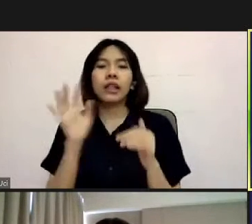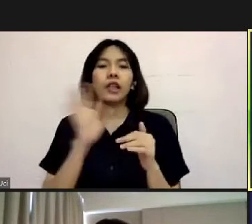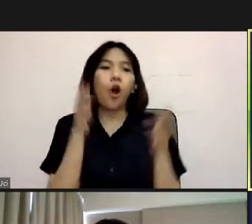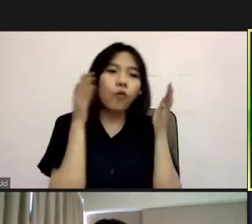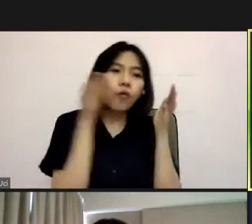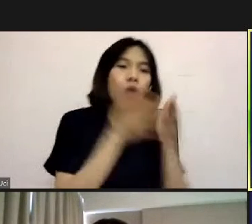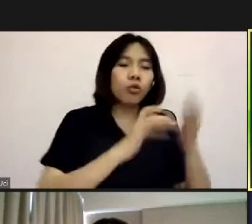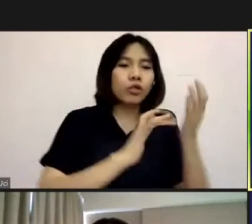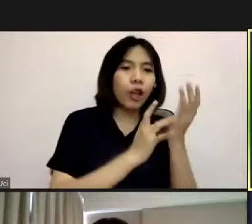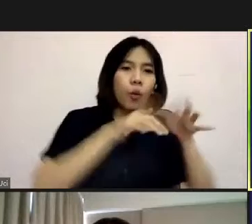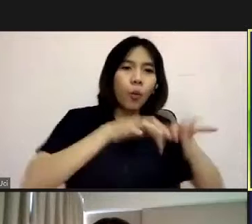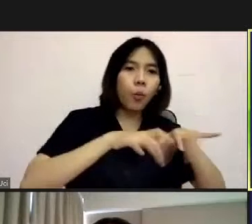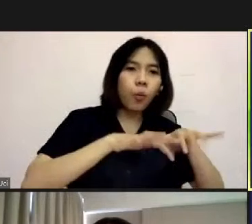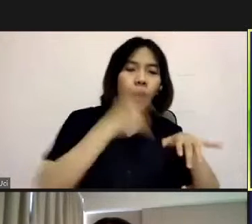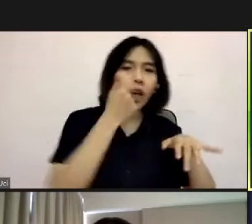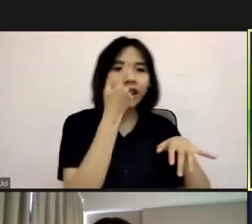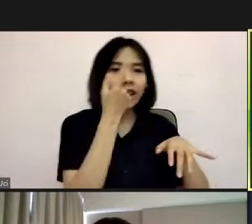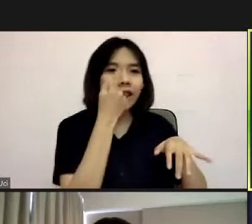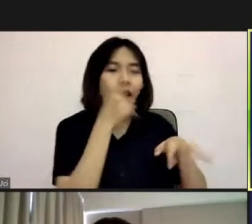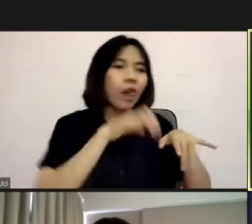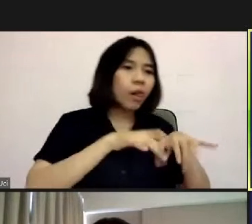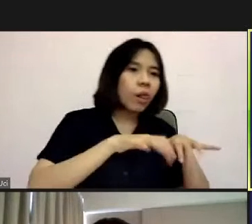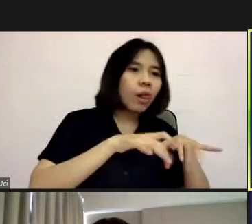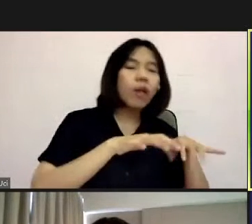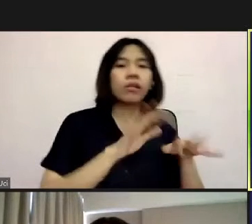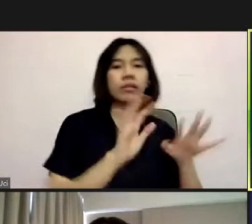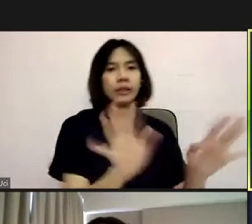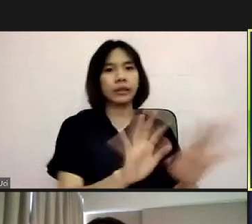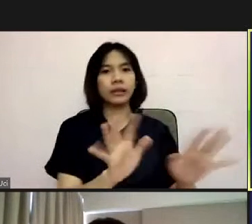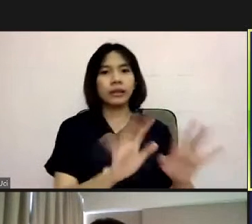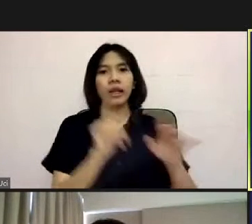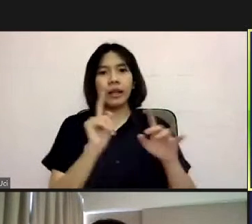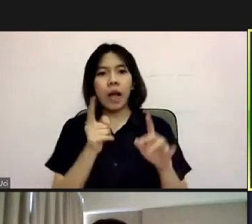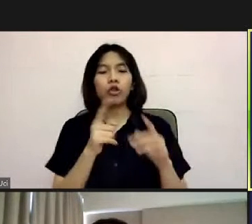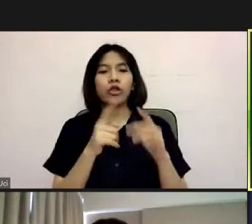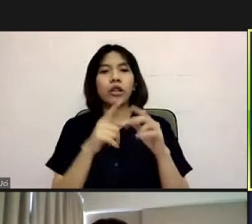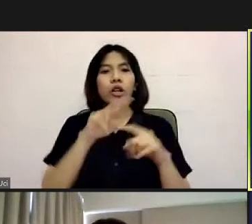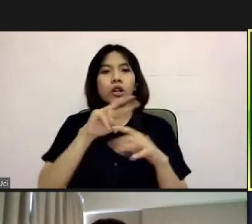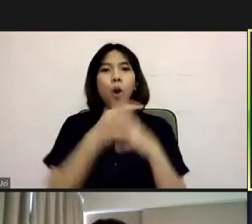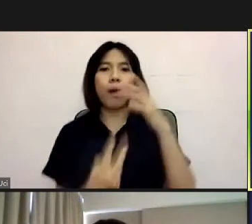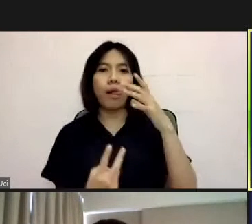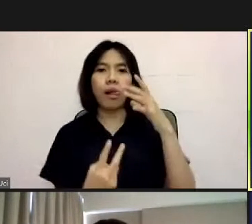So you will not just rely on the network.